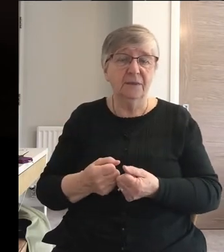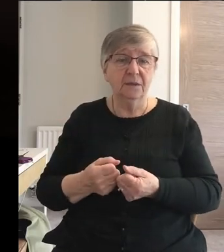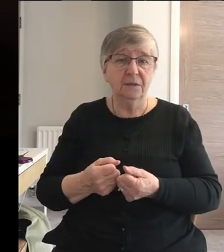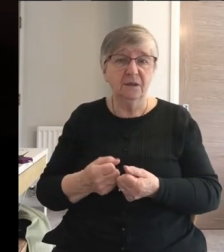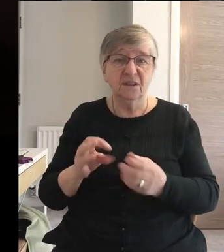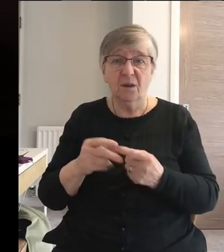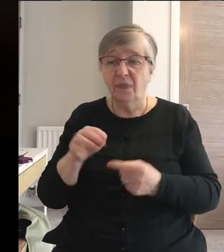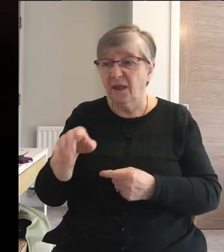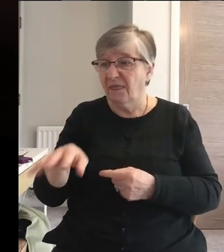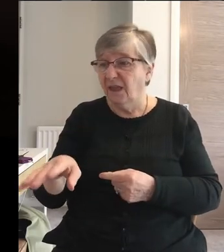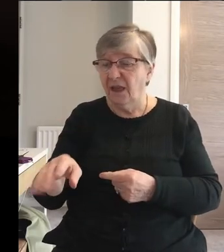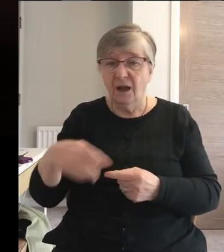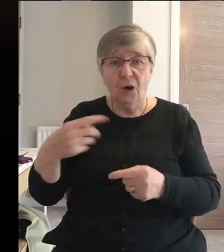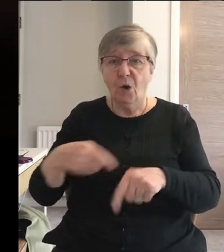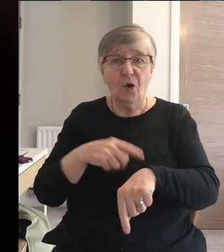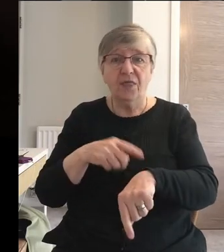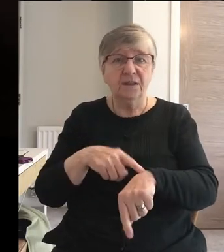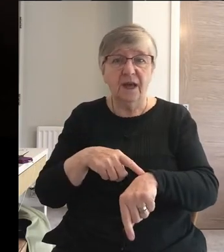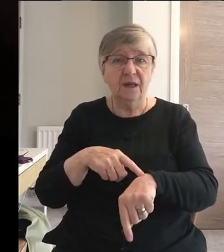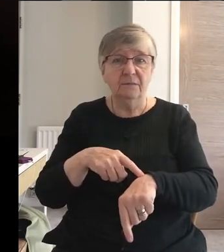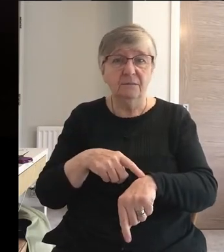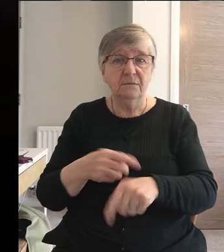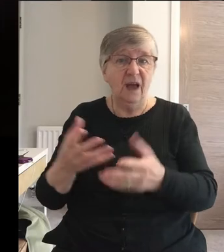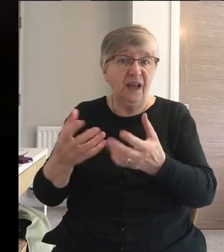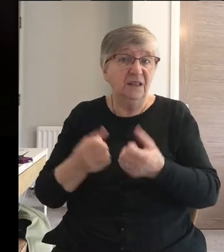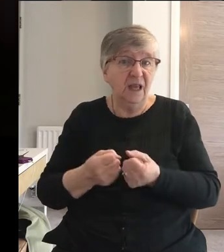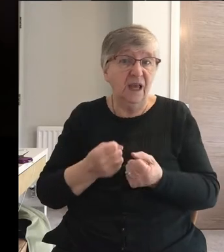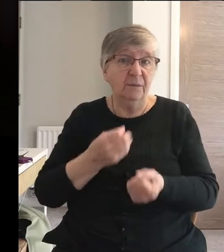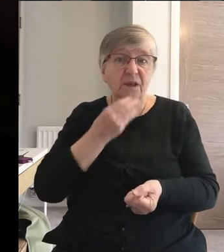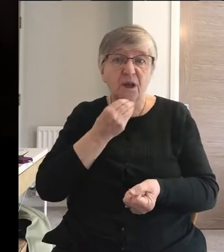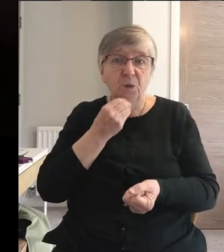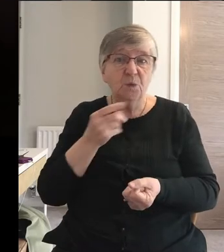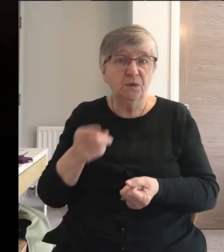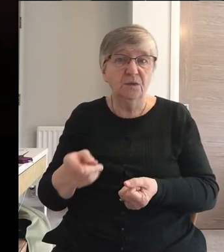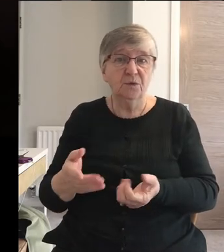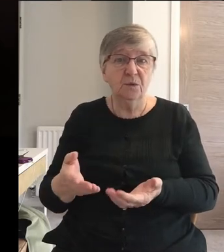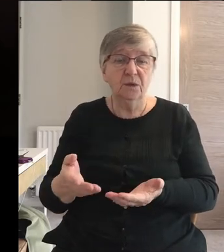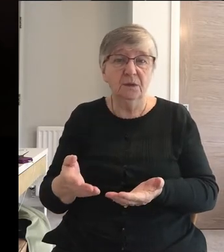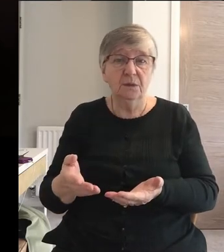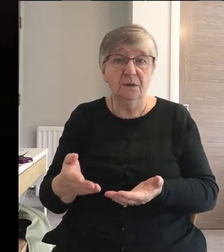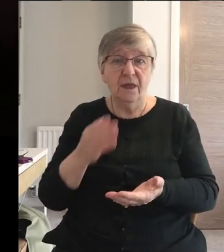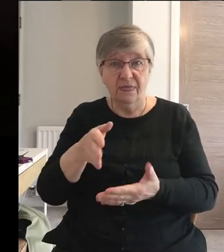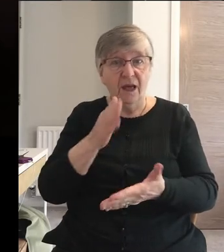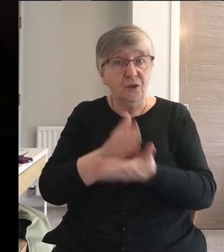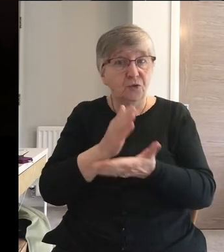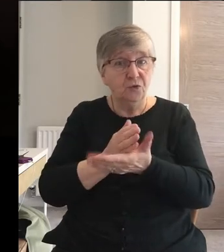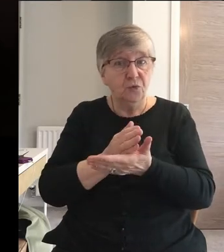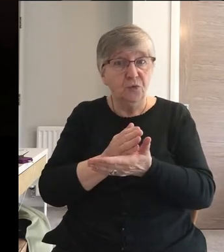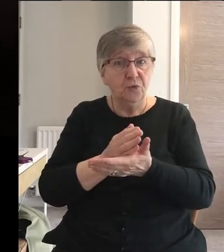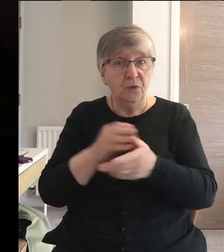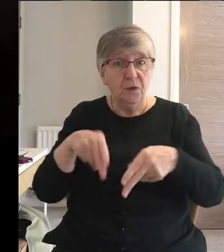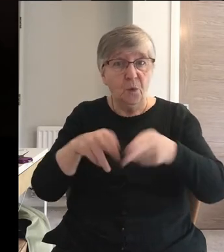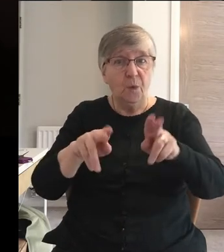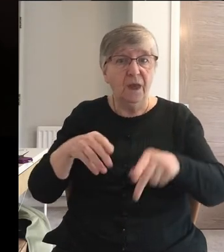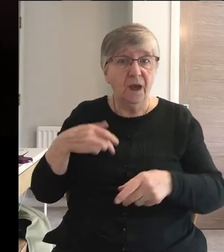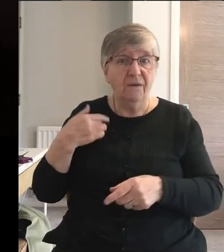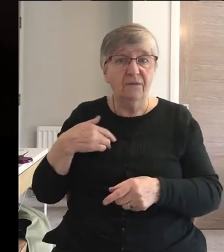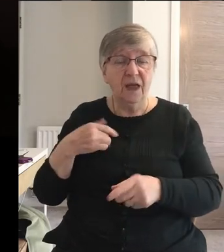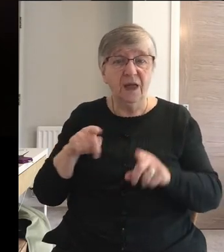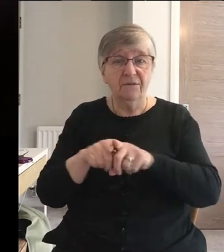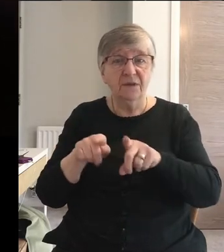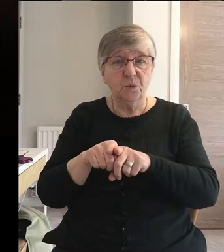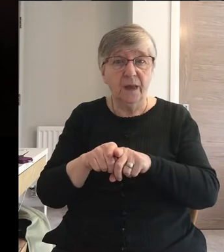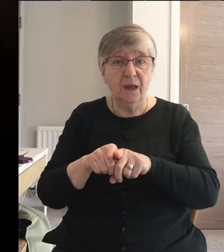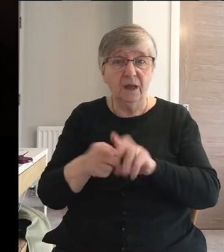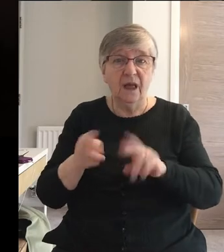Something that's there all the time, we accept and we get used to it. And that's true of ways of life as well. If